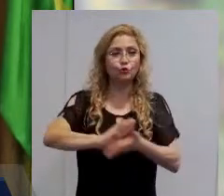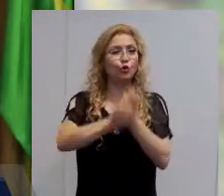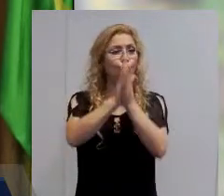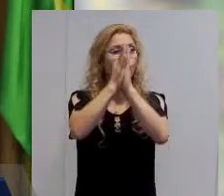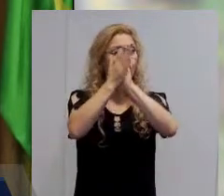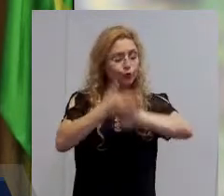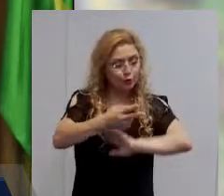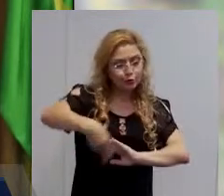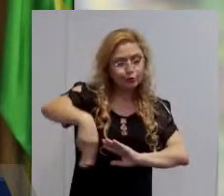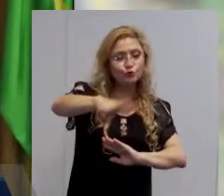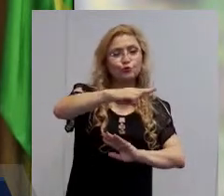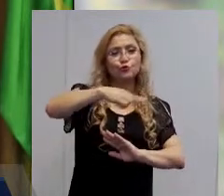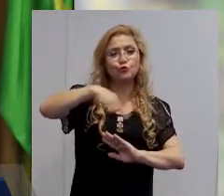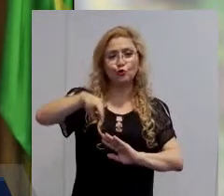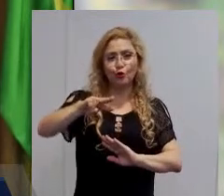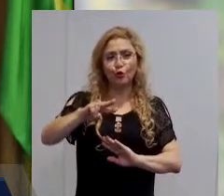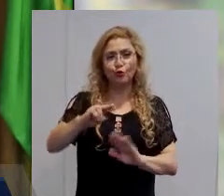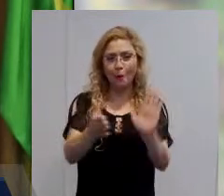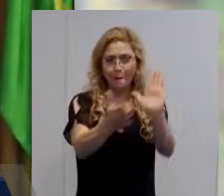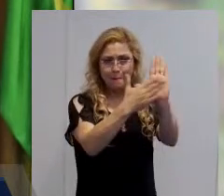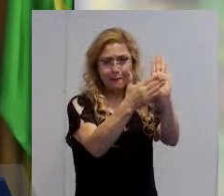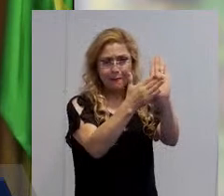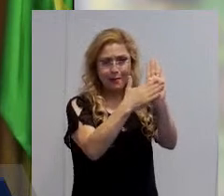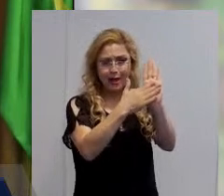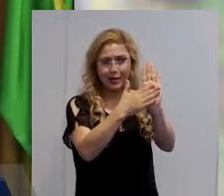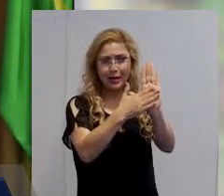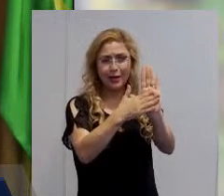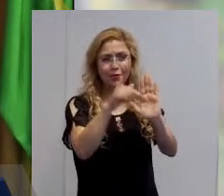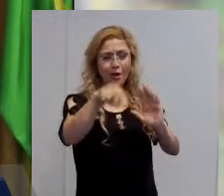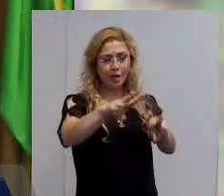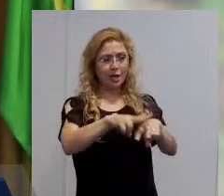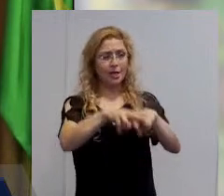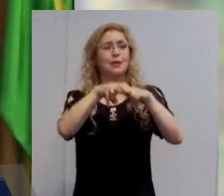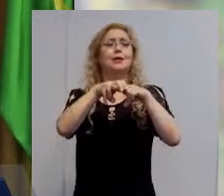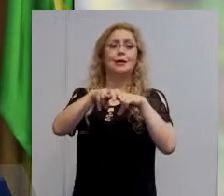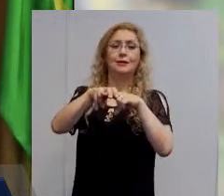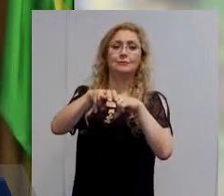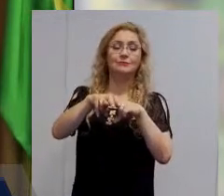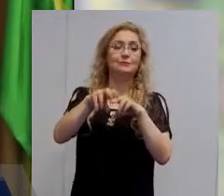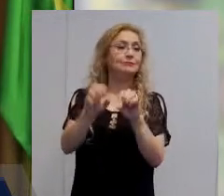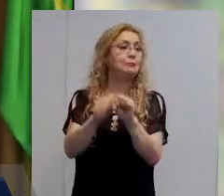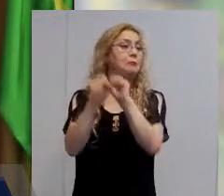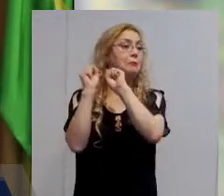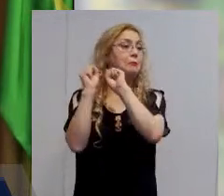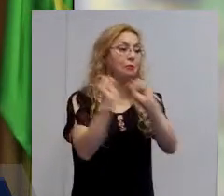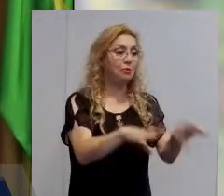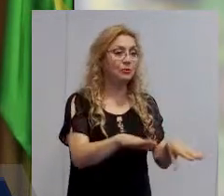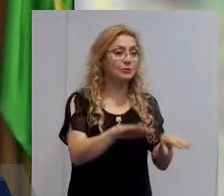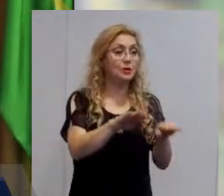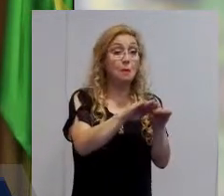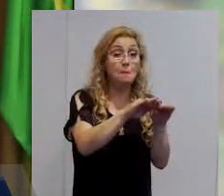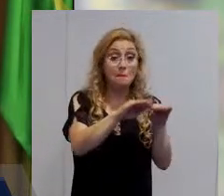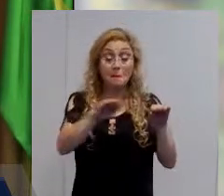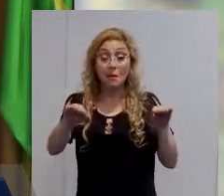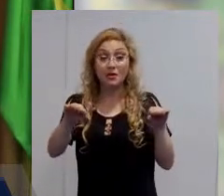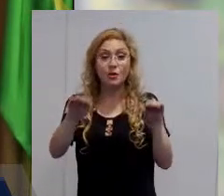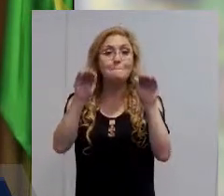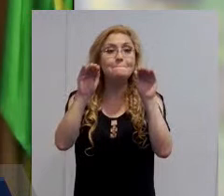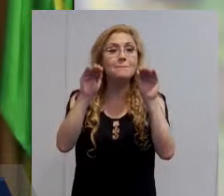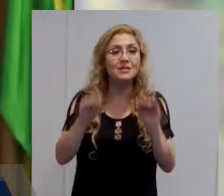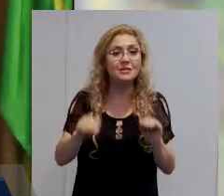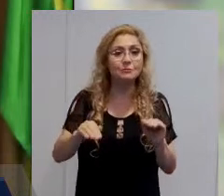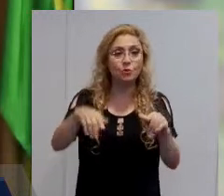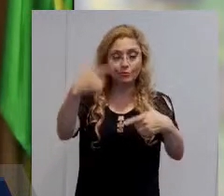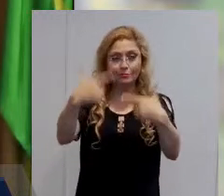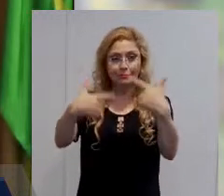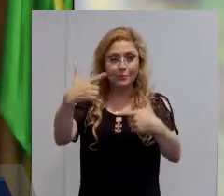what is required, we will see that everything that we have made possible will simply just